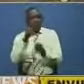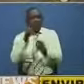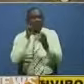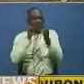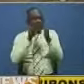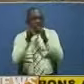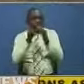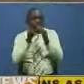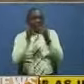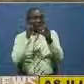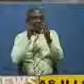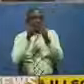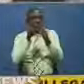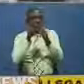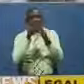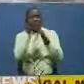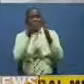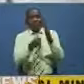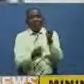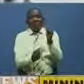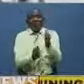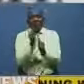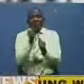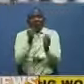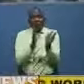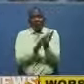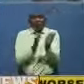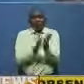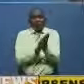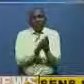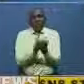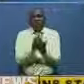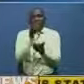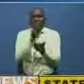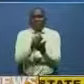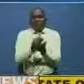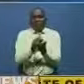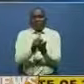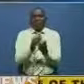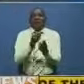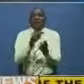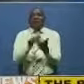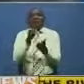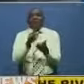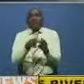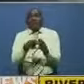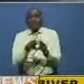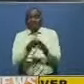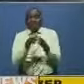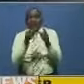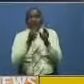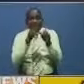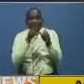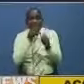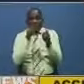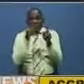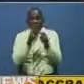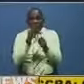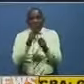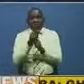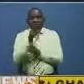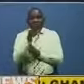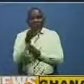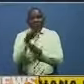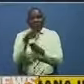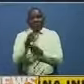arts practicals. Most of the schools have reduced the number of students in the exam hall to